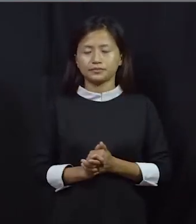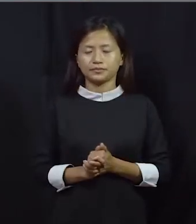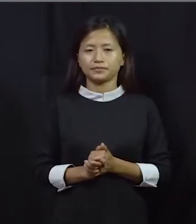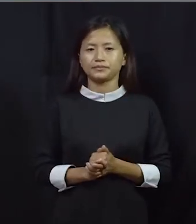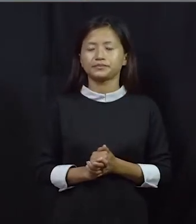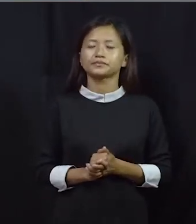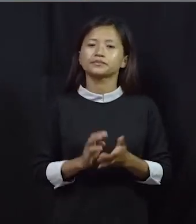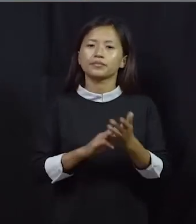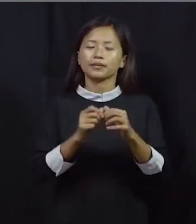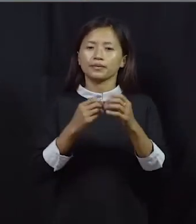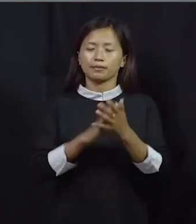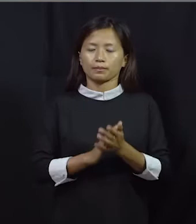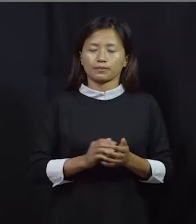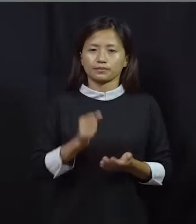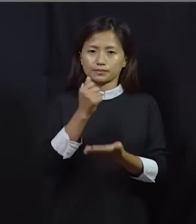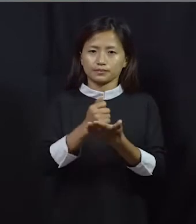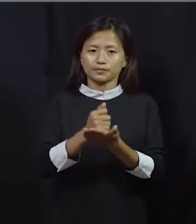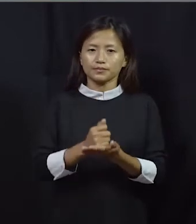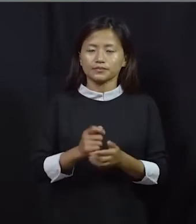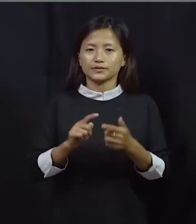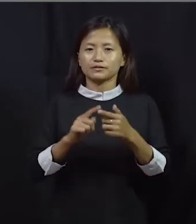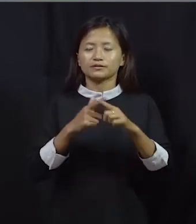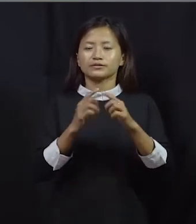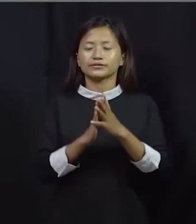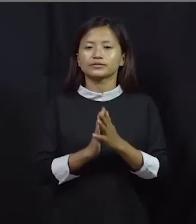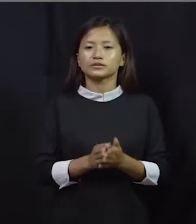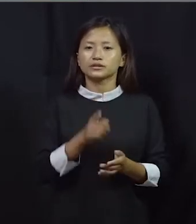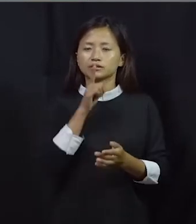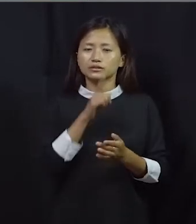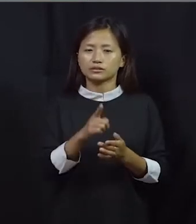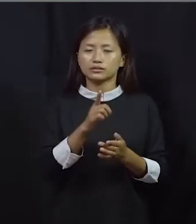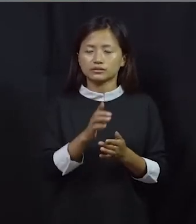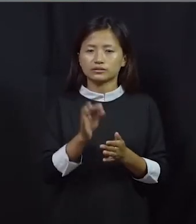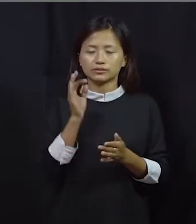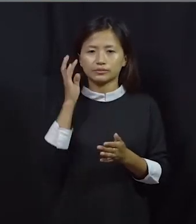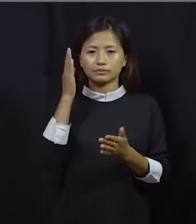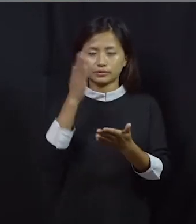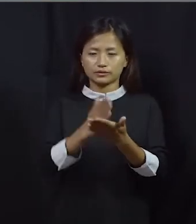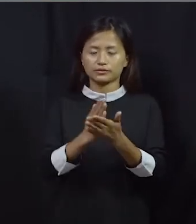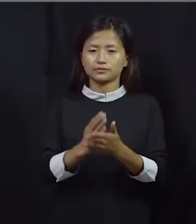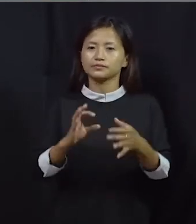agency. That means there should exist a mutual trust between the partners.